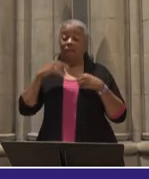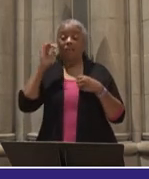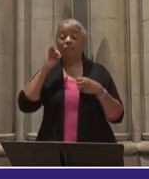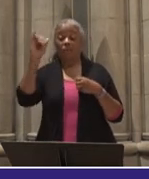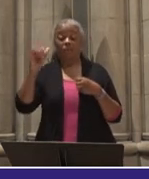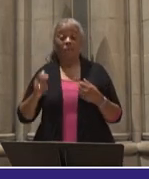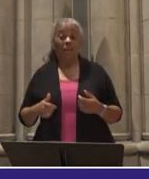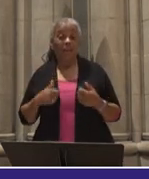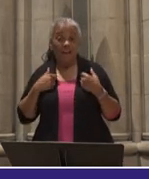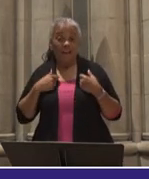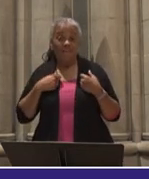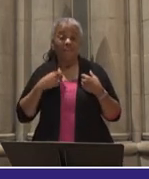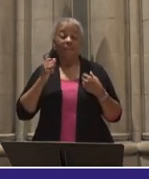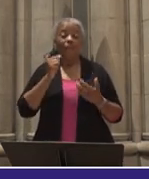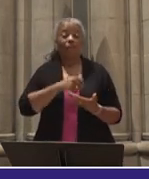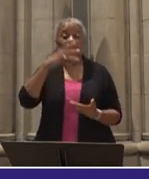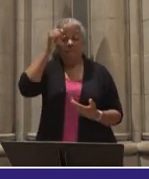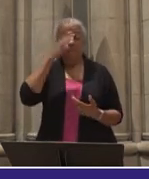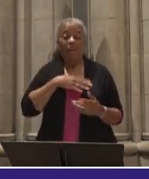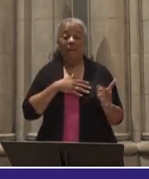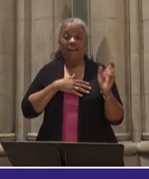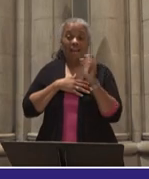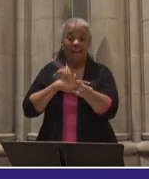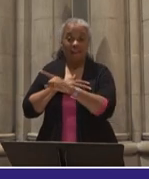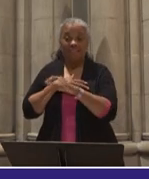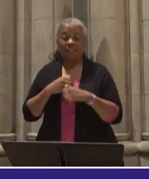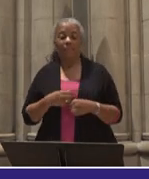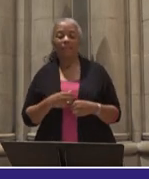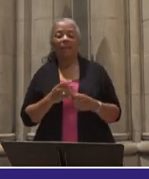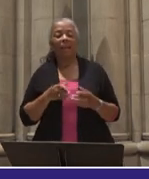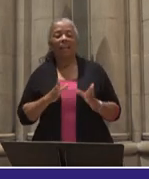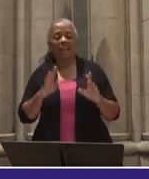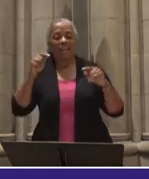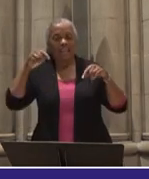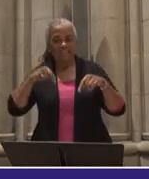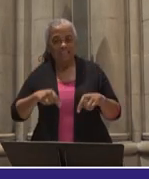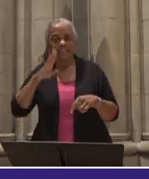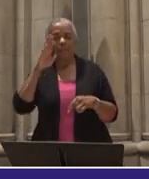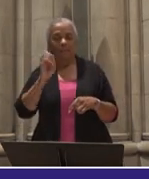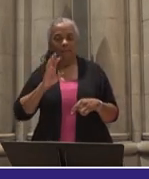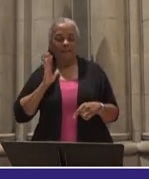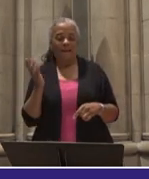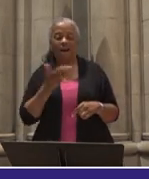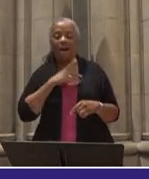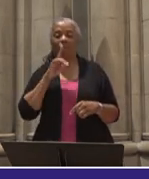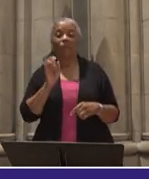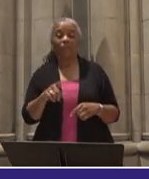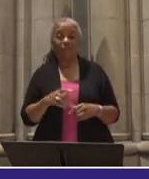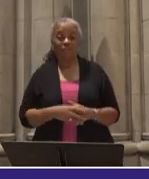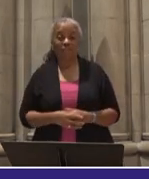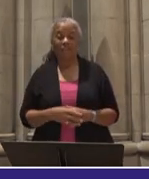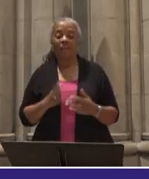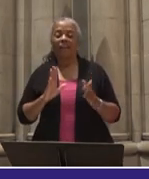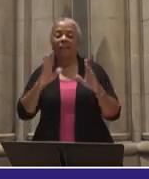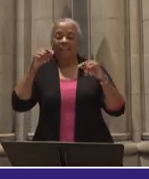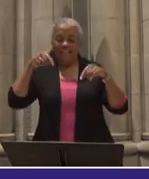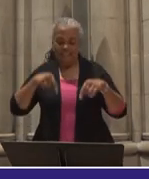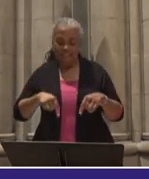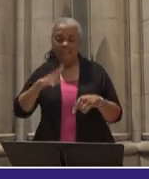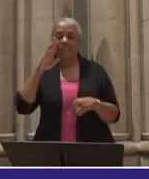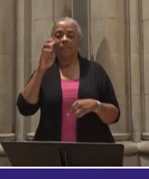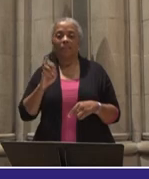life? The rich man asked. Let this be our question. Let this be